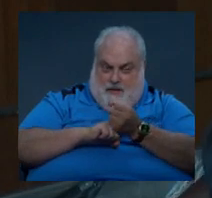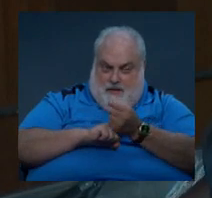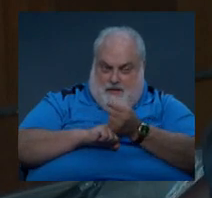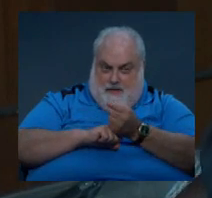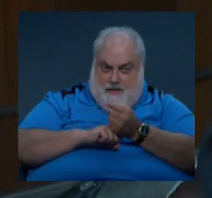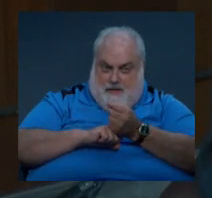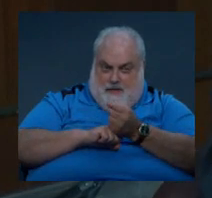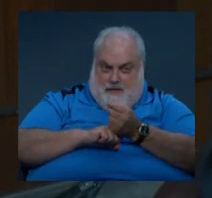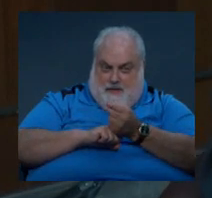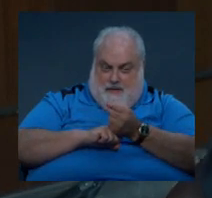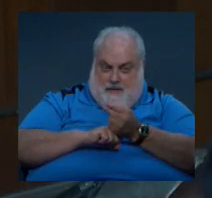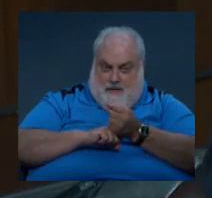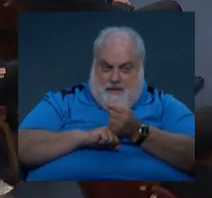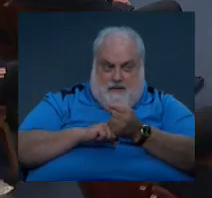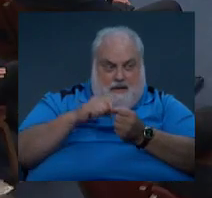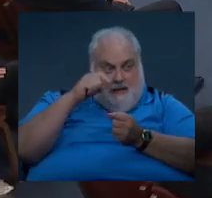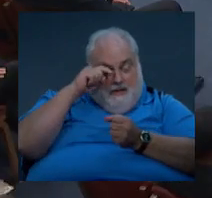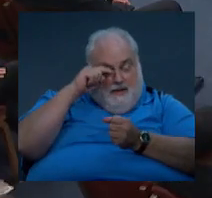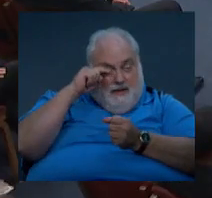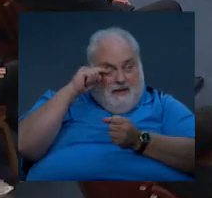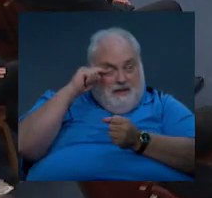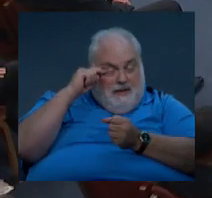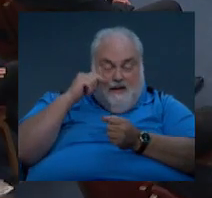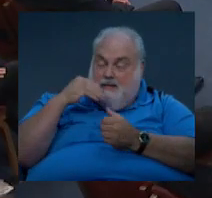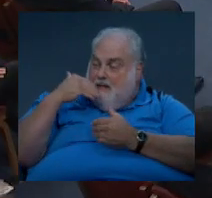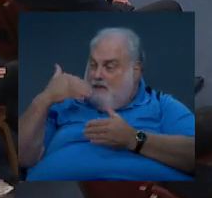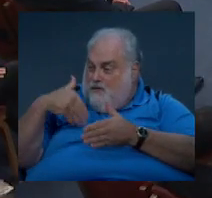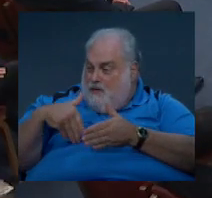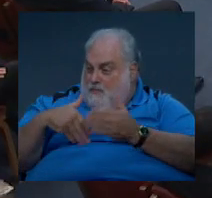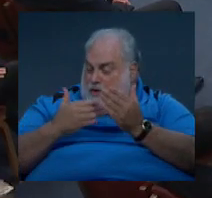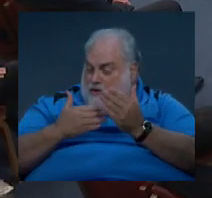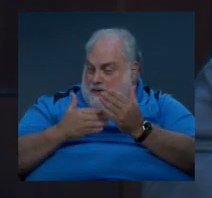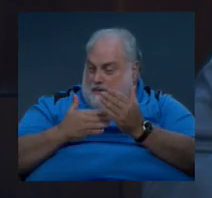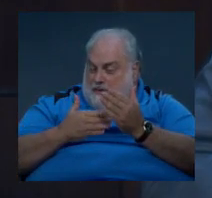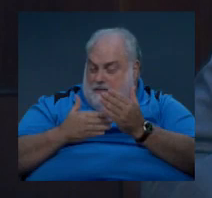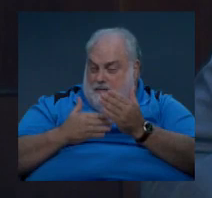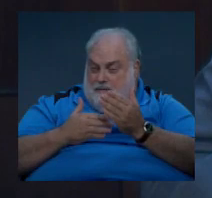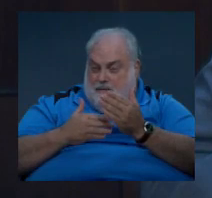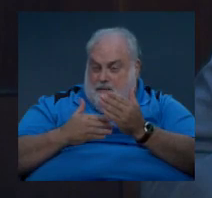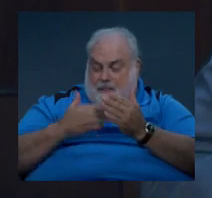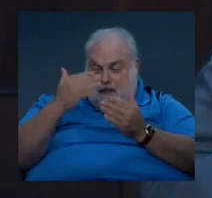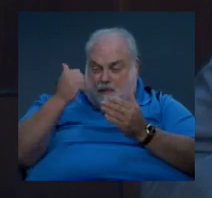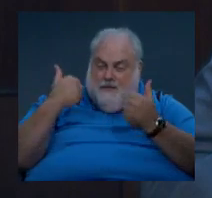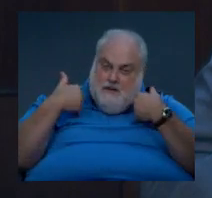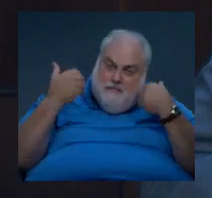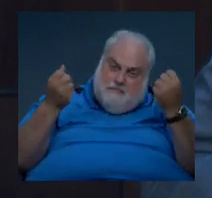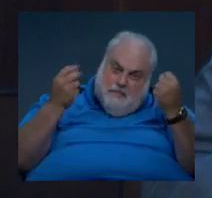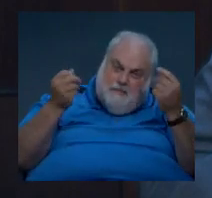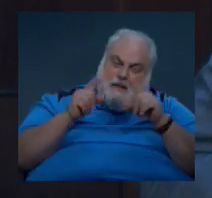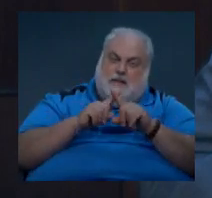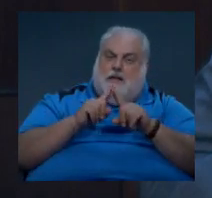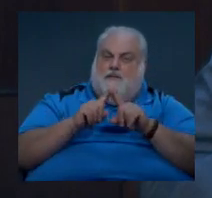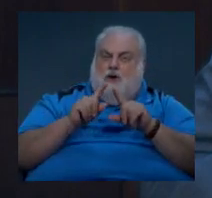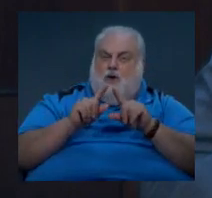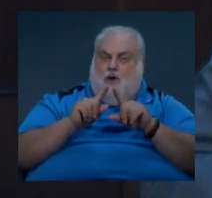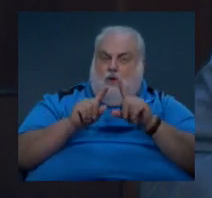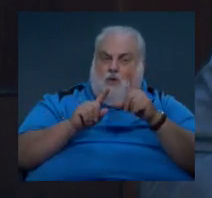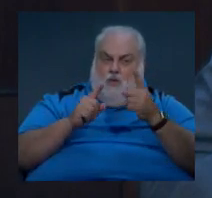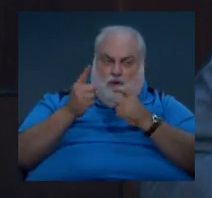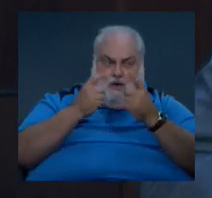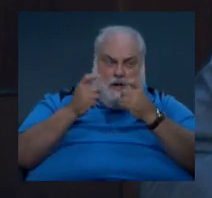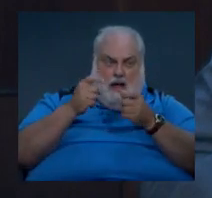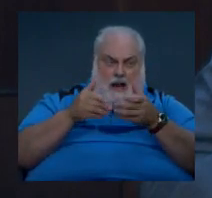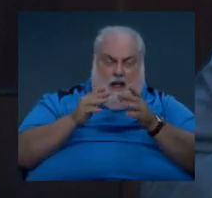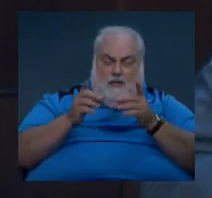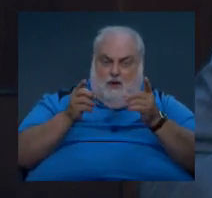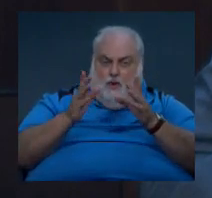in this budget amendment. I think before, thank you for that motion. Since we have a number of different questions, we should allow